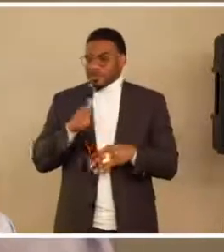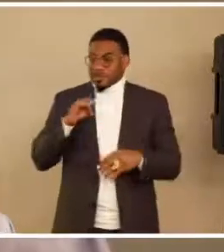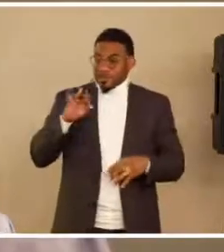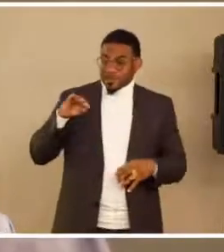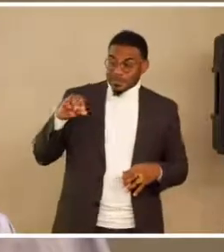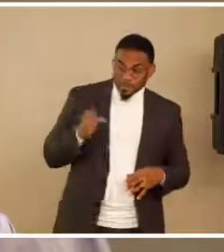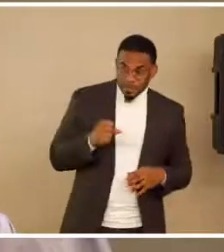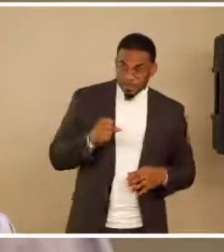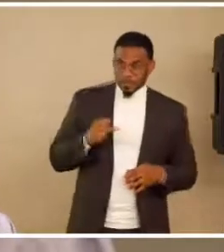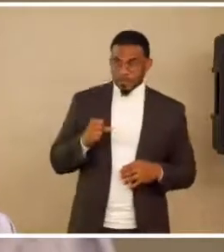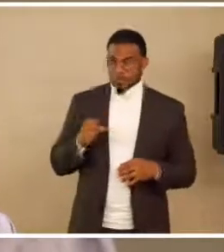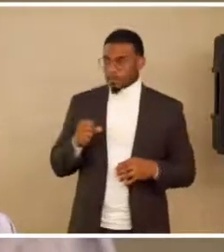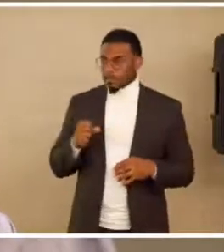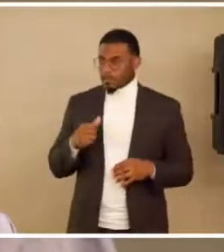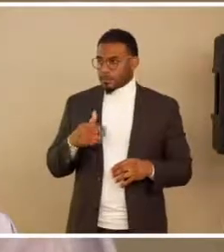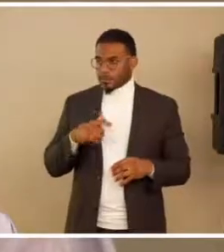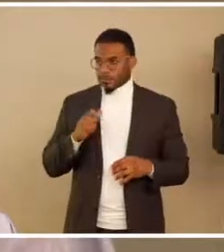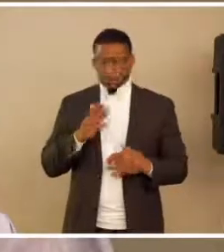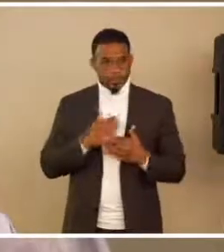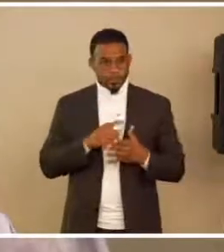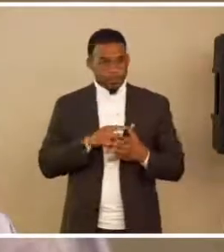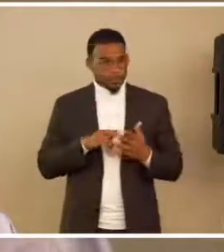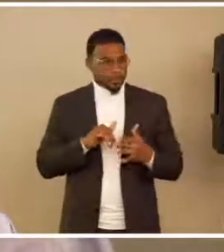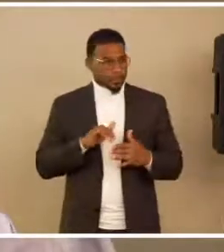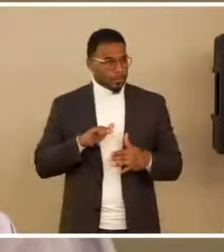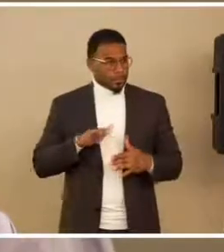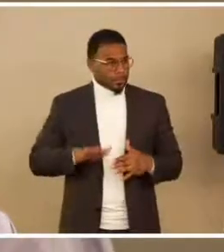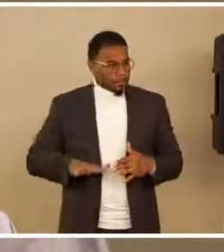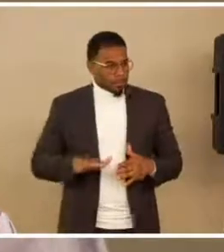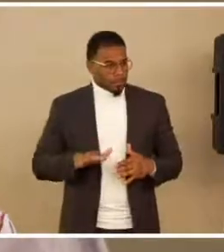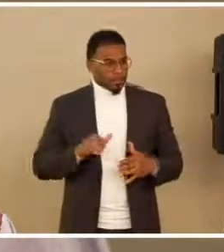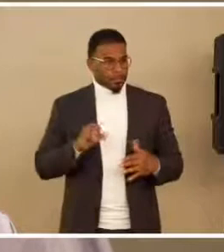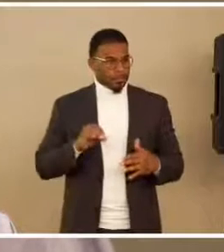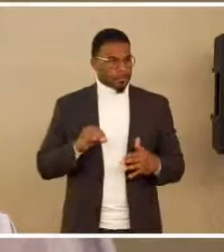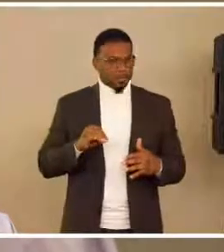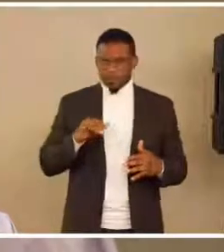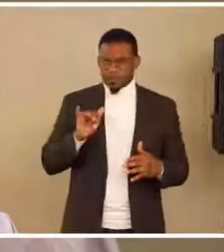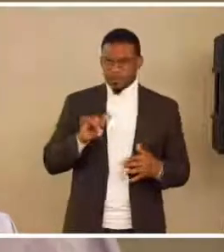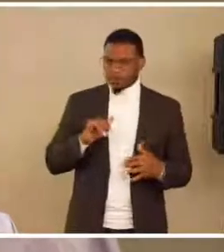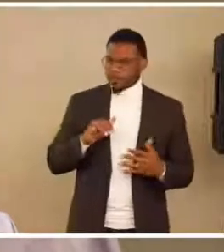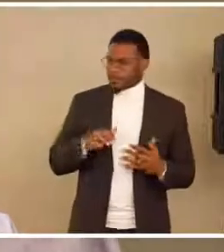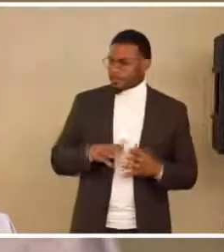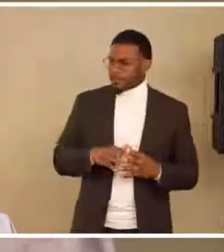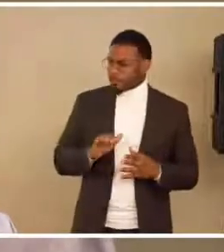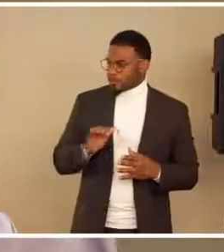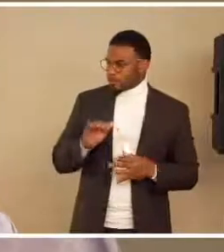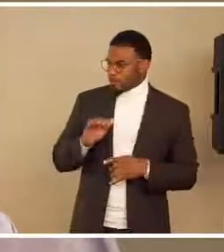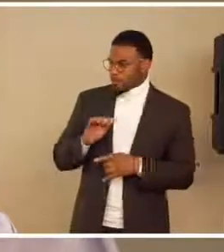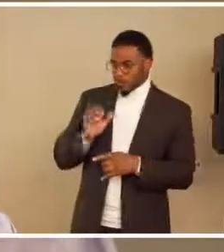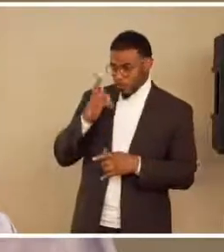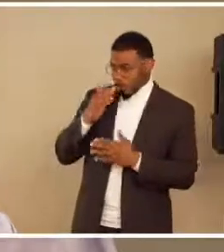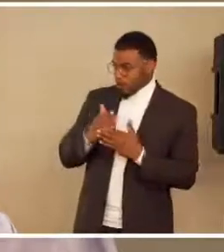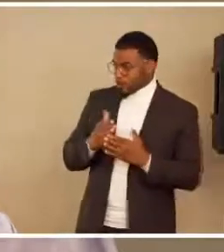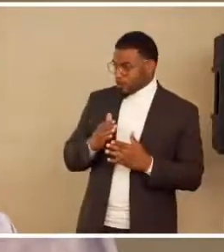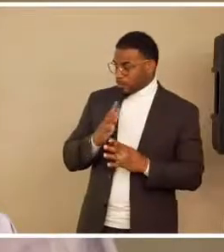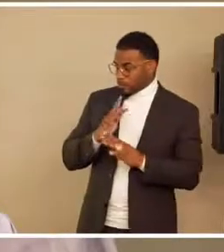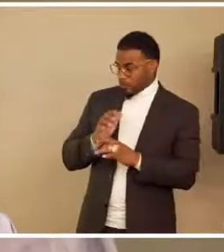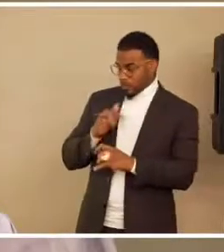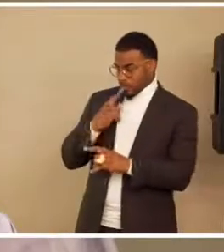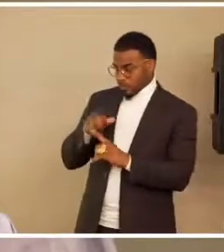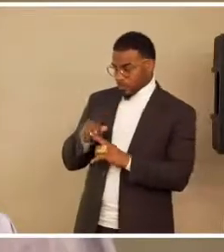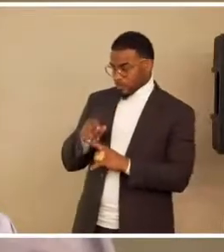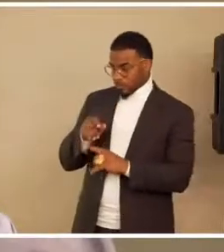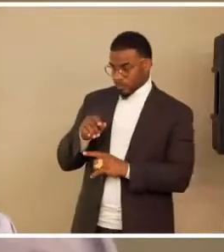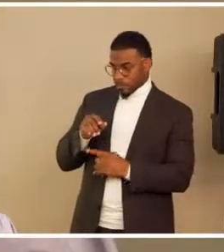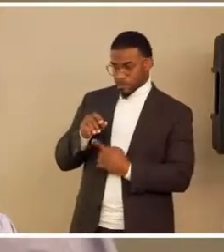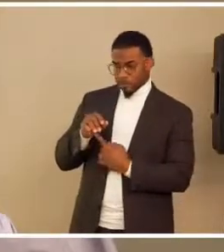90s. I had some of them as a child. So, and that didn't, and like Bamboula, there is an anecdote I have to tell you about